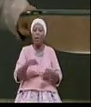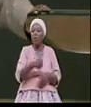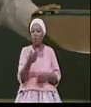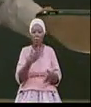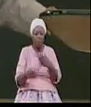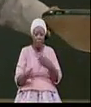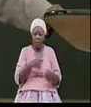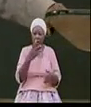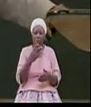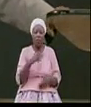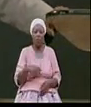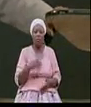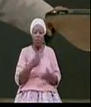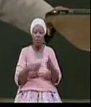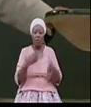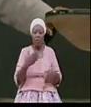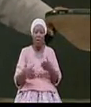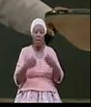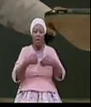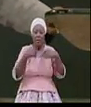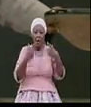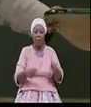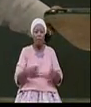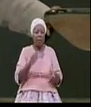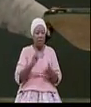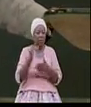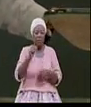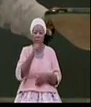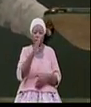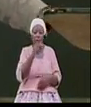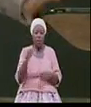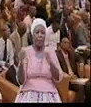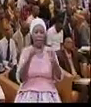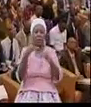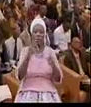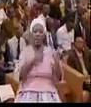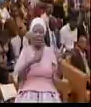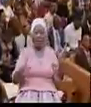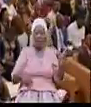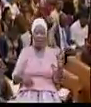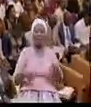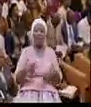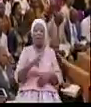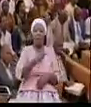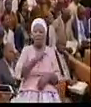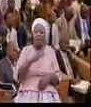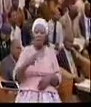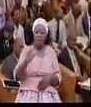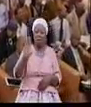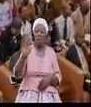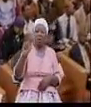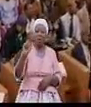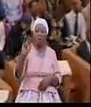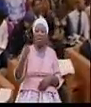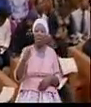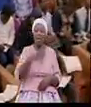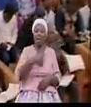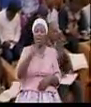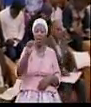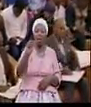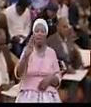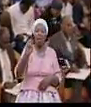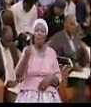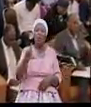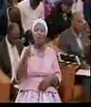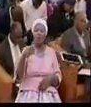whatever might have happened, that will not be the battle of the Lord. Cain and Abel, children in